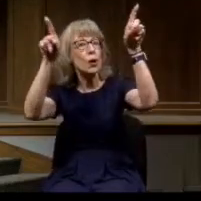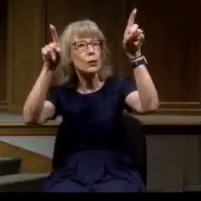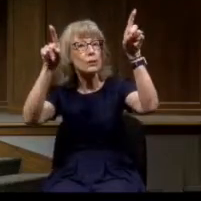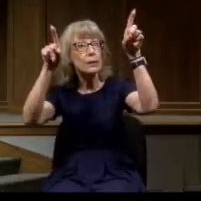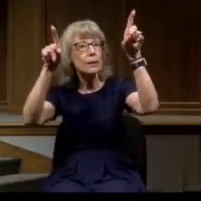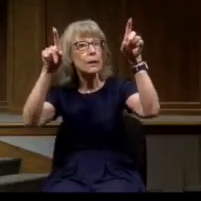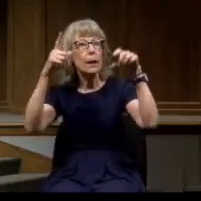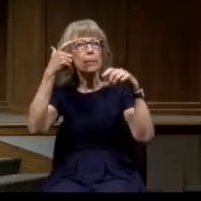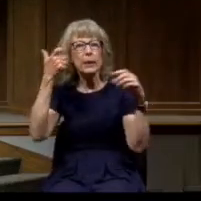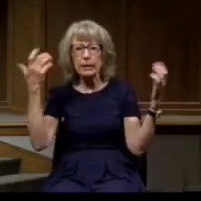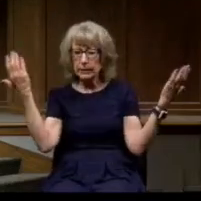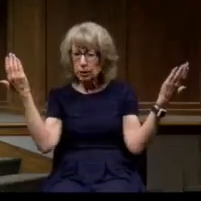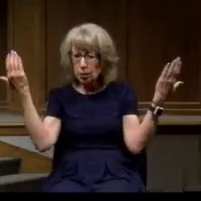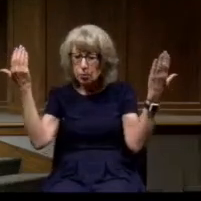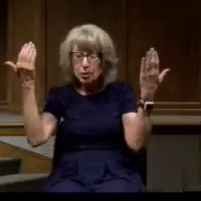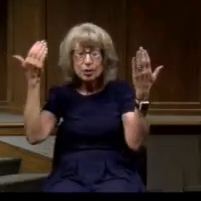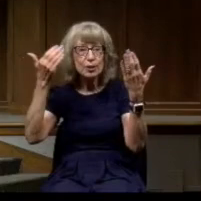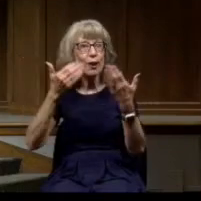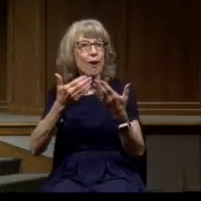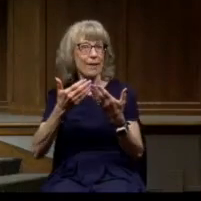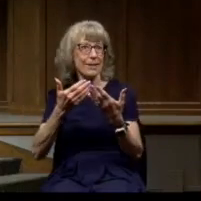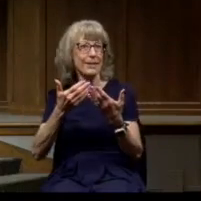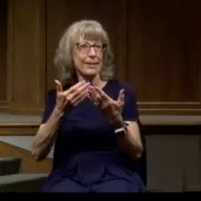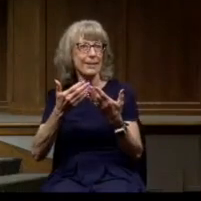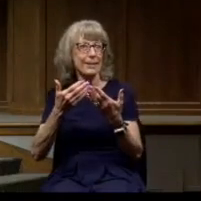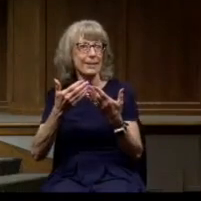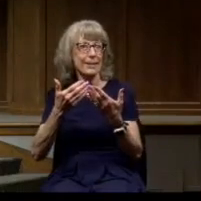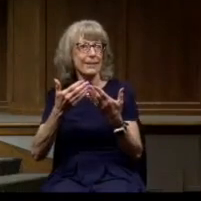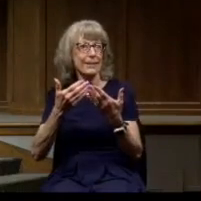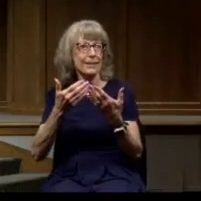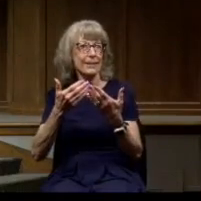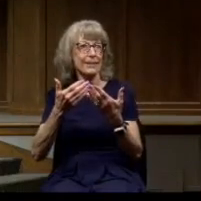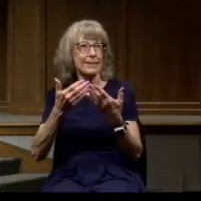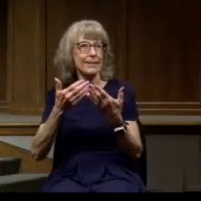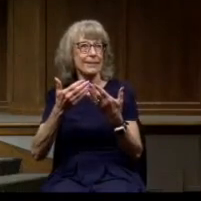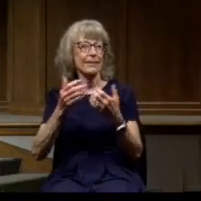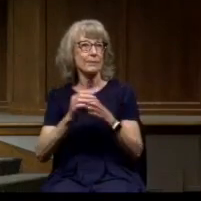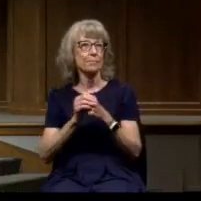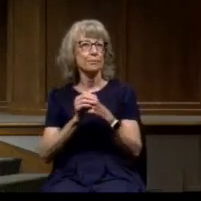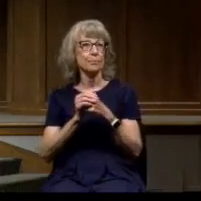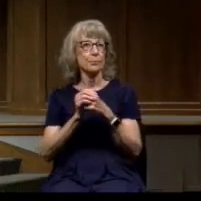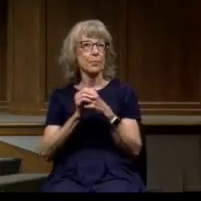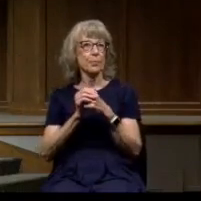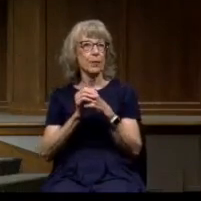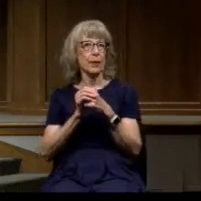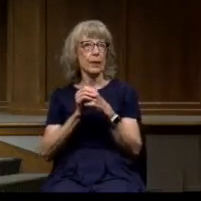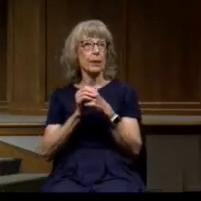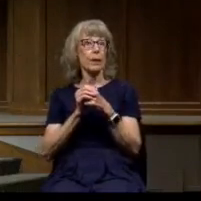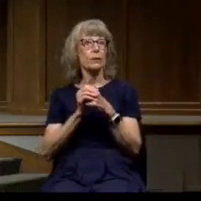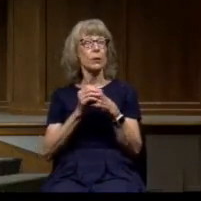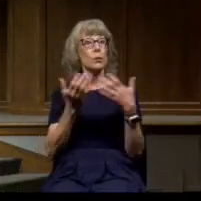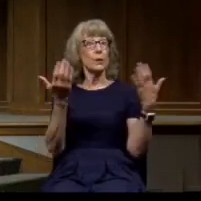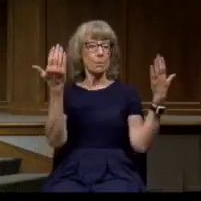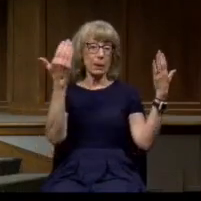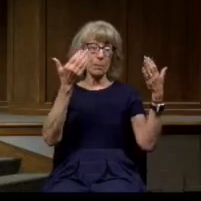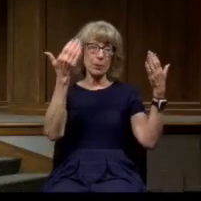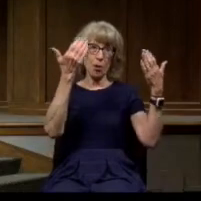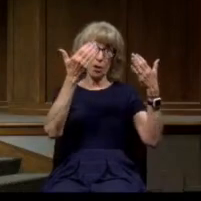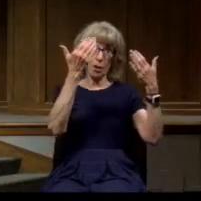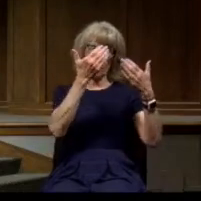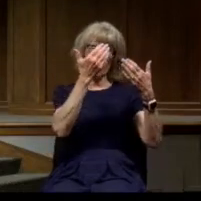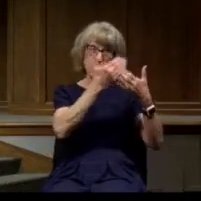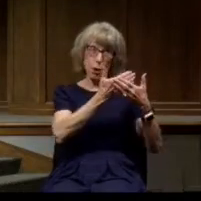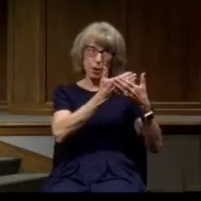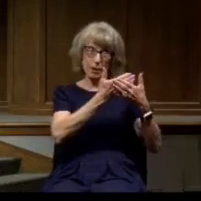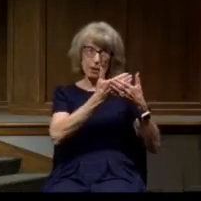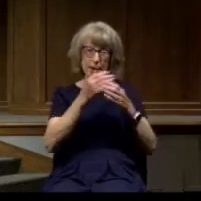is because the night sky is so dark down there. When the night gets darker, the light